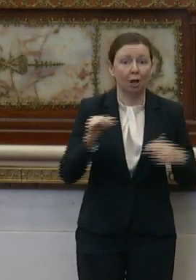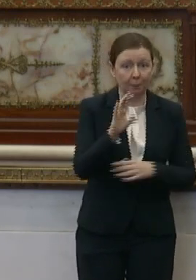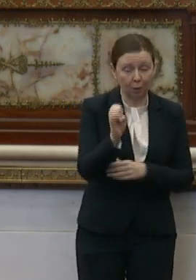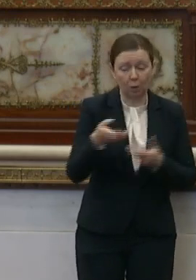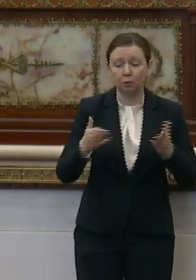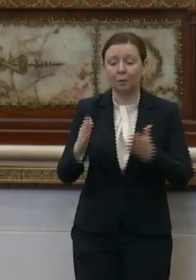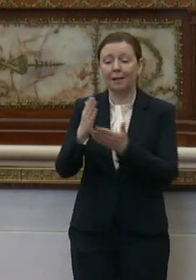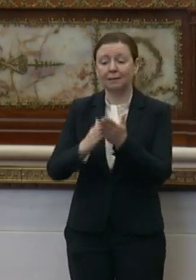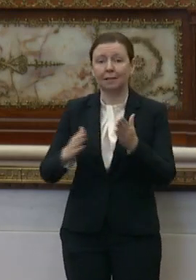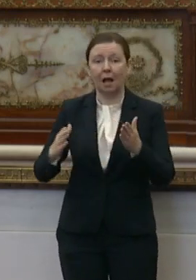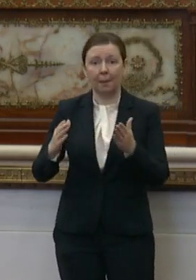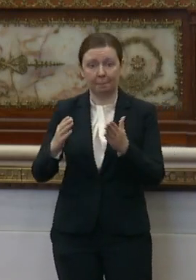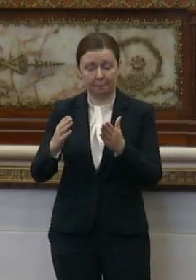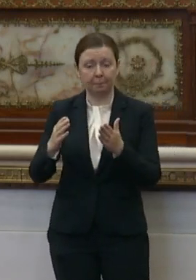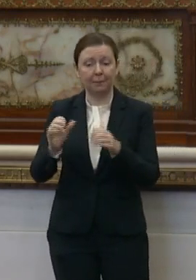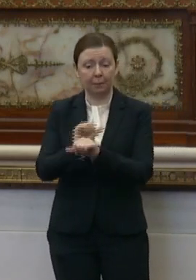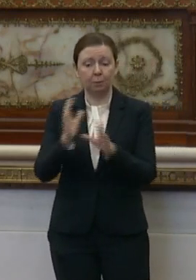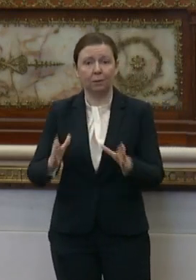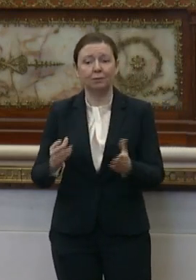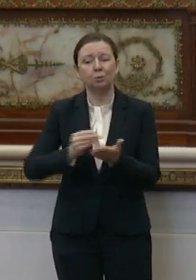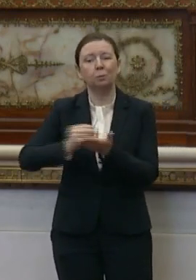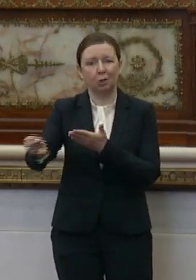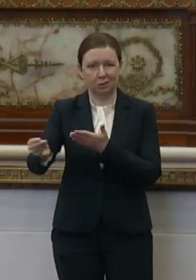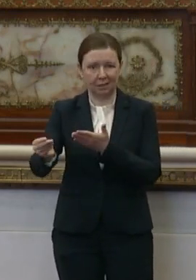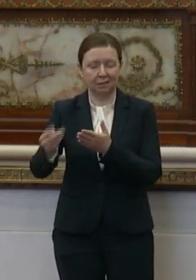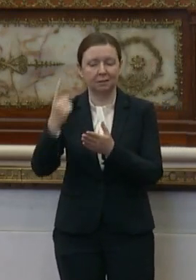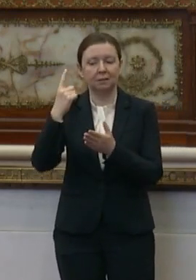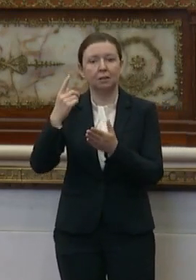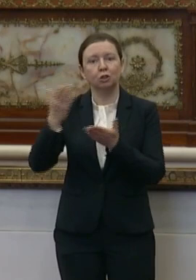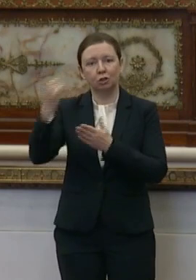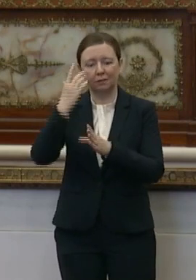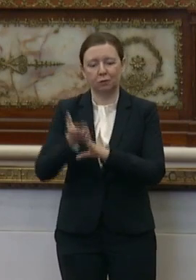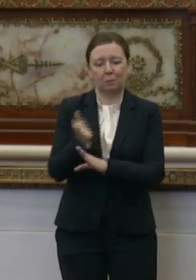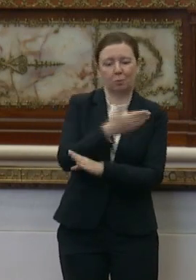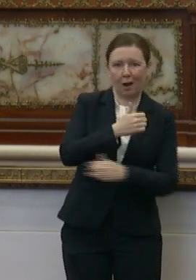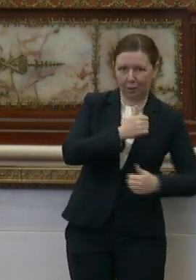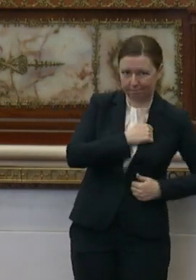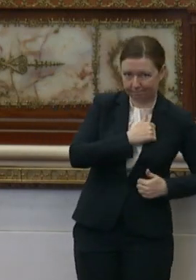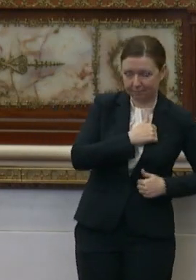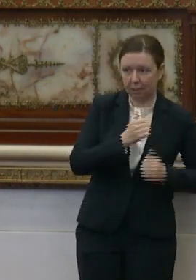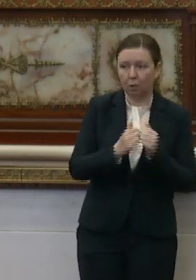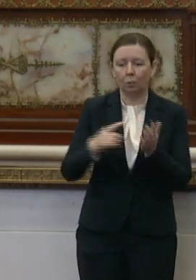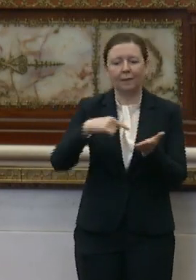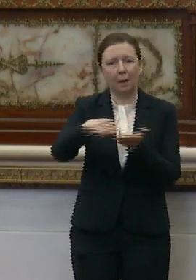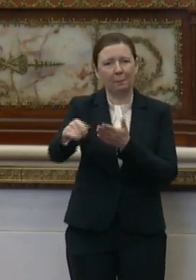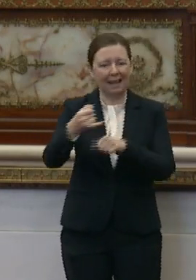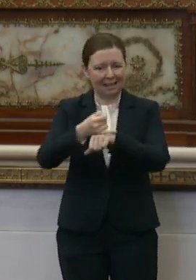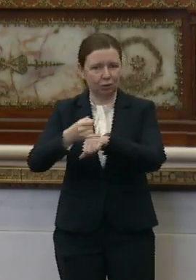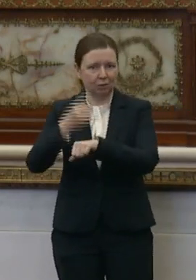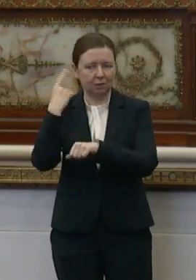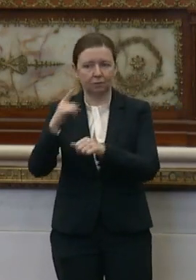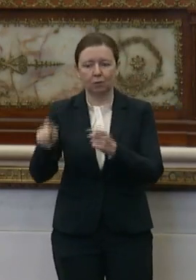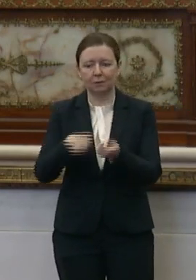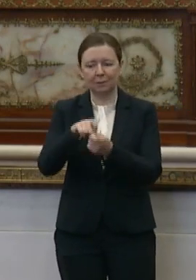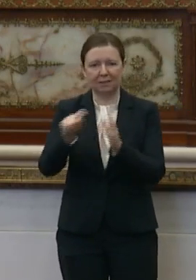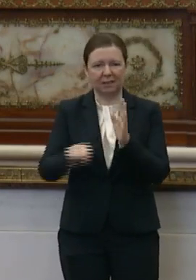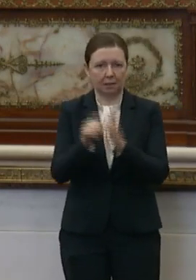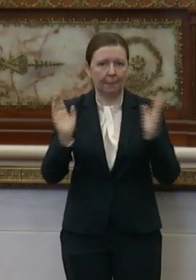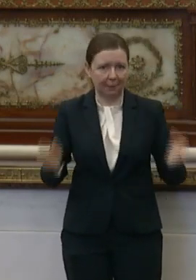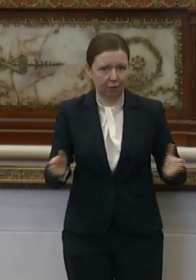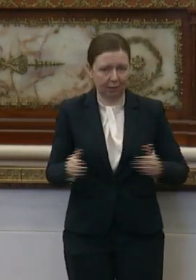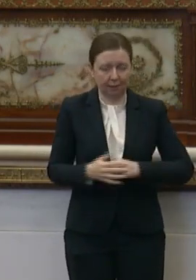certain employees to purchase credited service for prior military service without payment of certain interest for a certain time